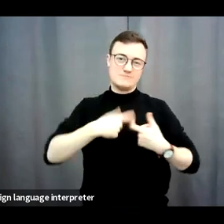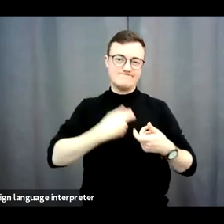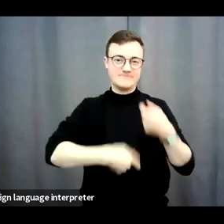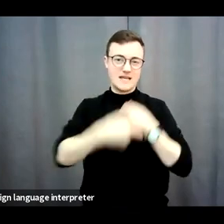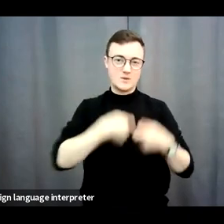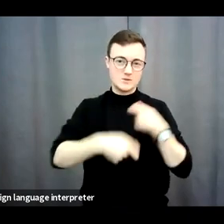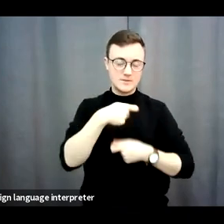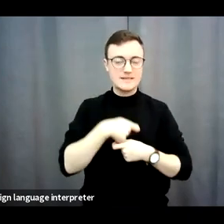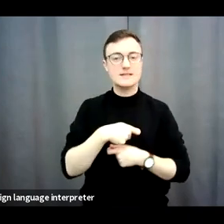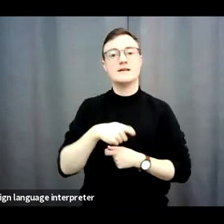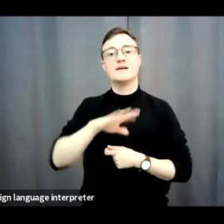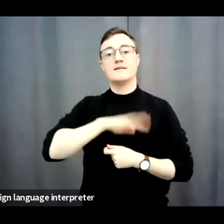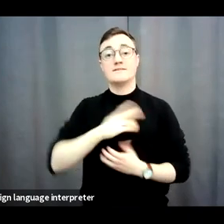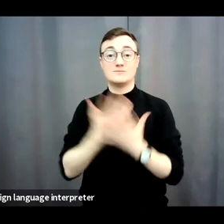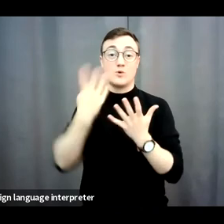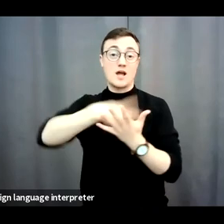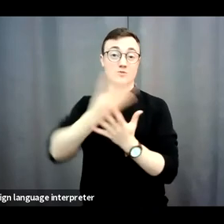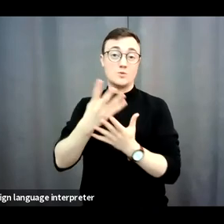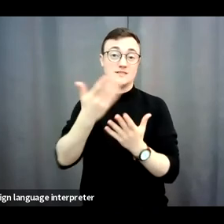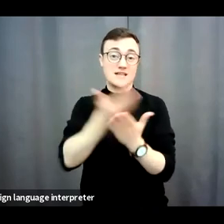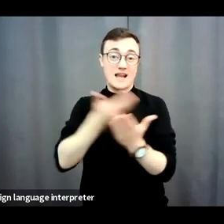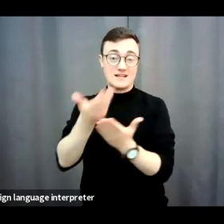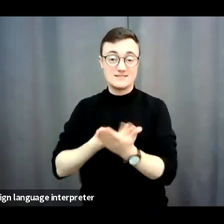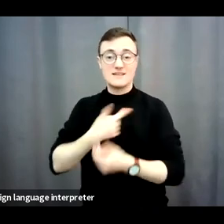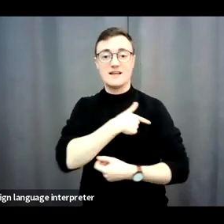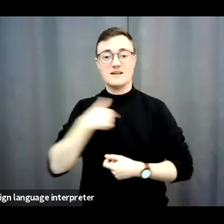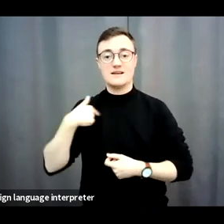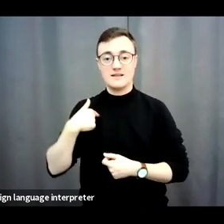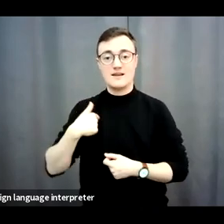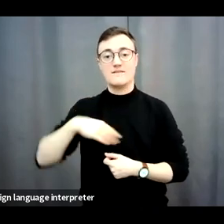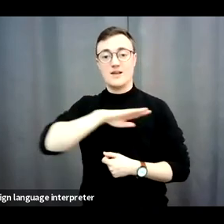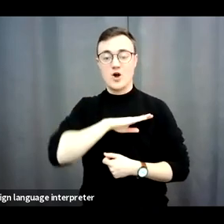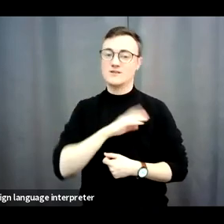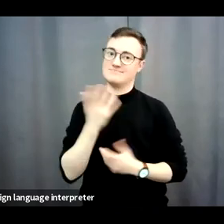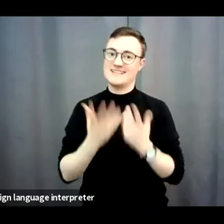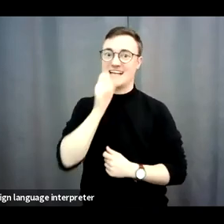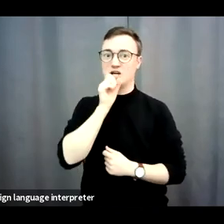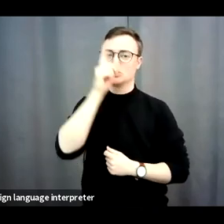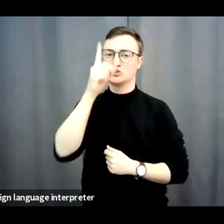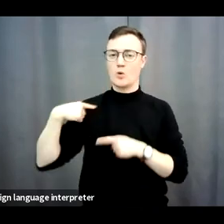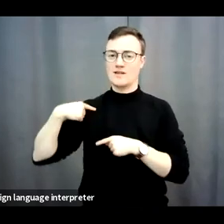in many Nordic countries, we have a proud tradition of